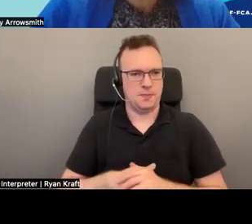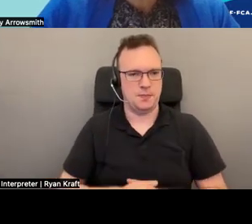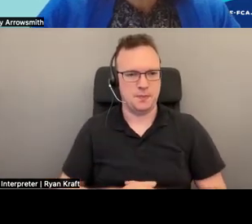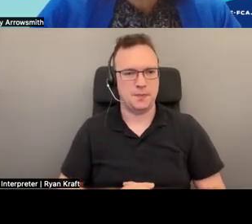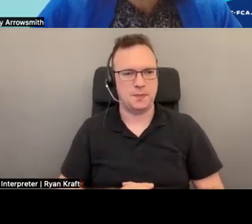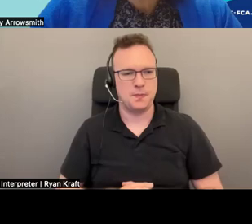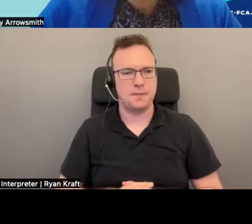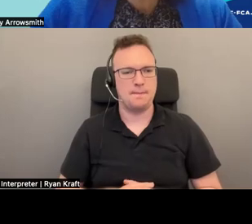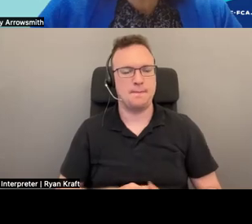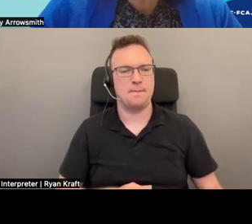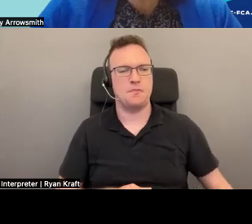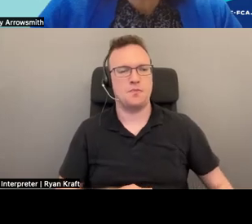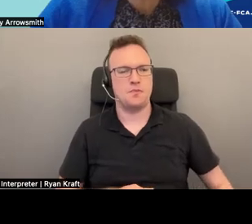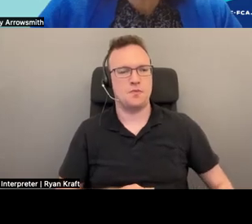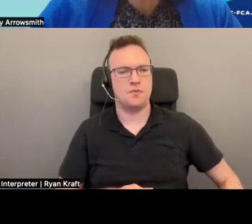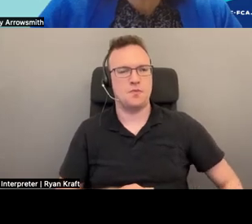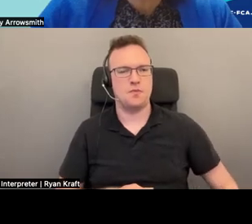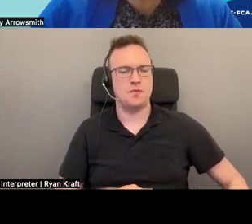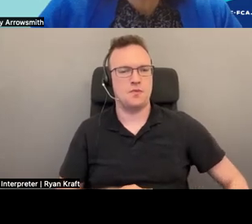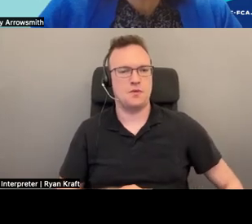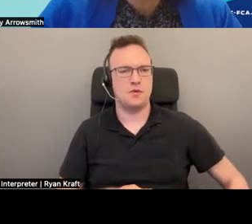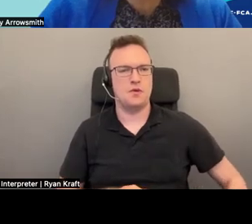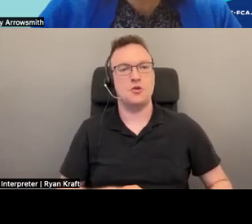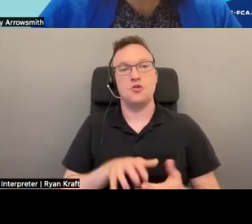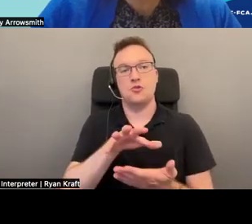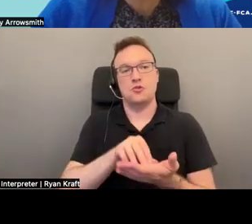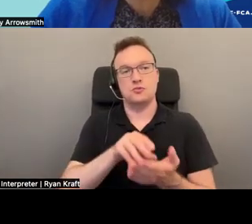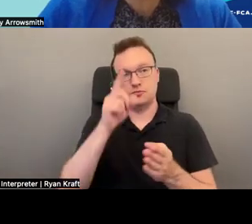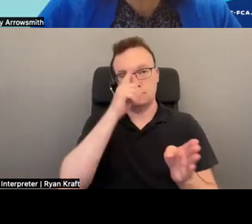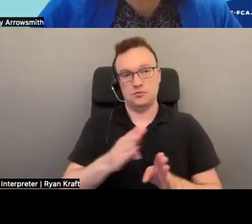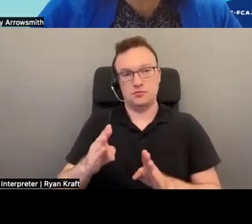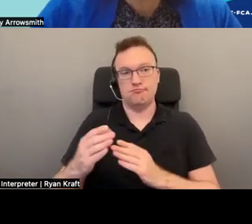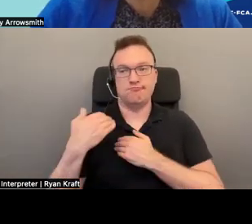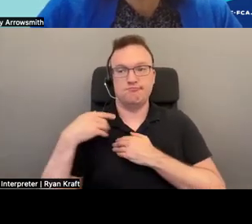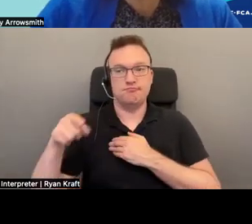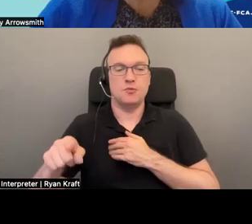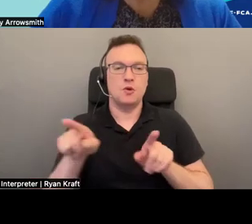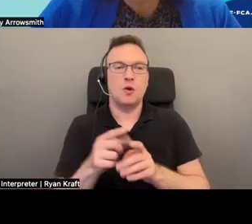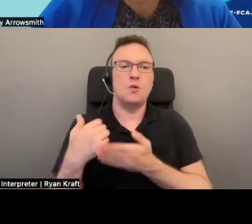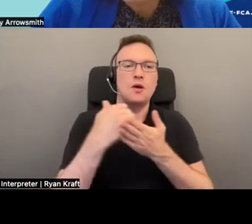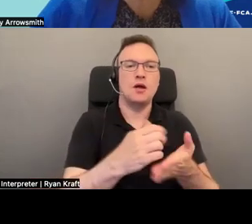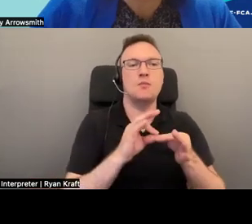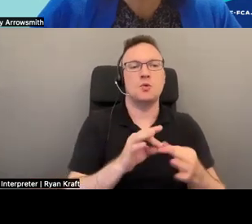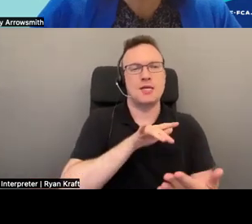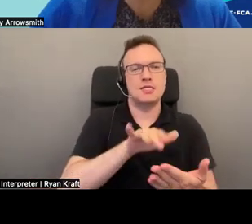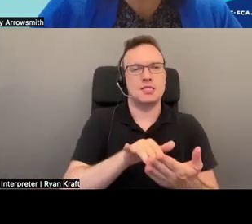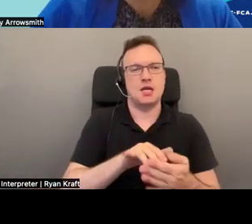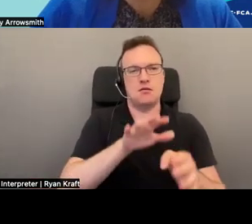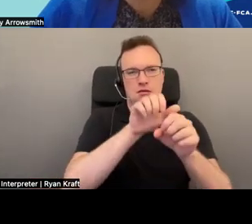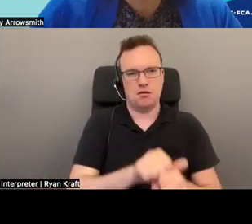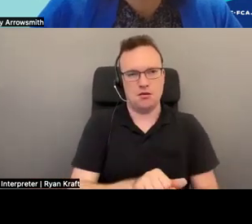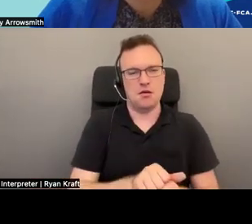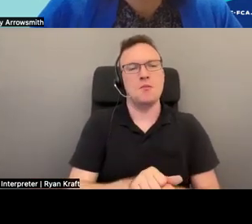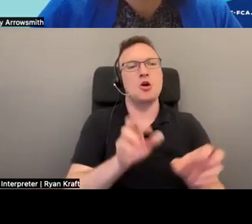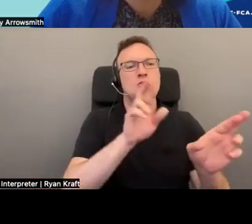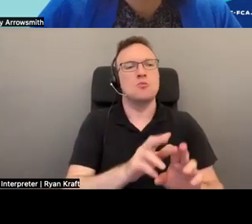The learning strategists are also helping the apprentices with study habits and getting ready for the multiple choice test that